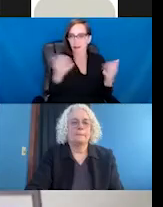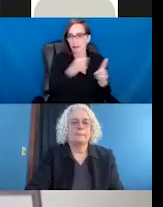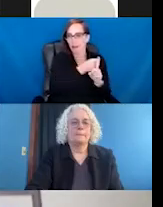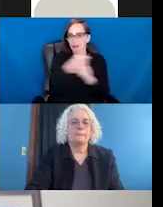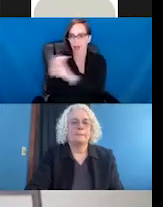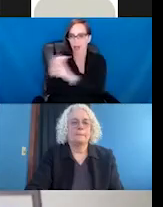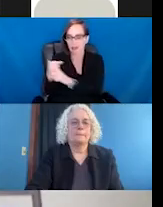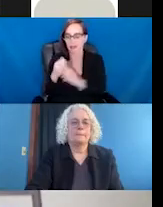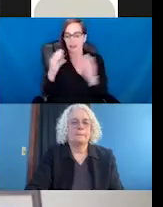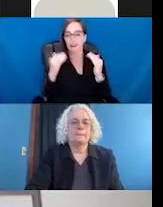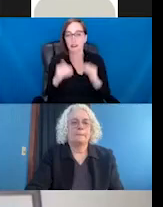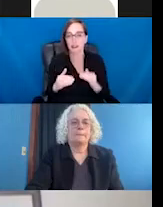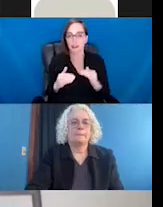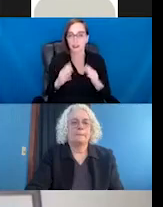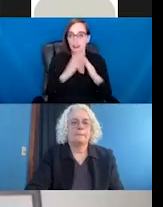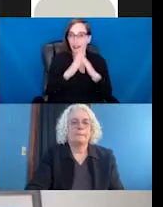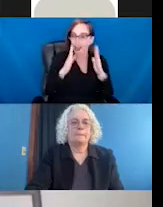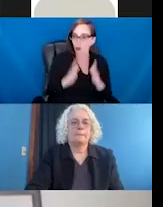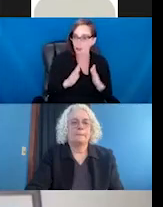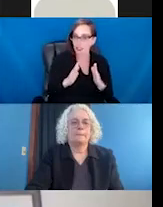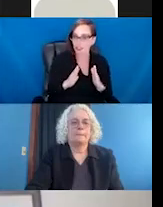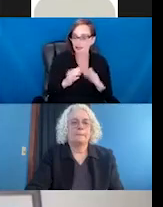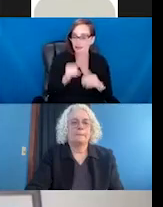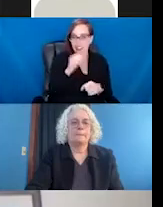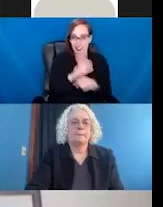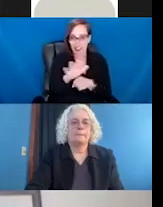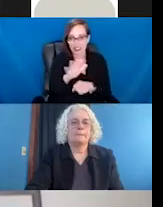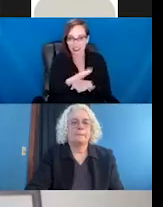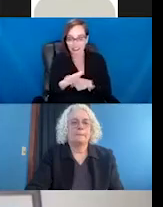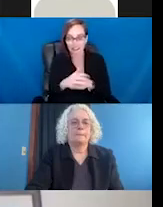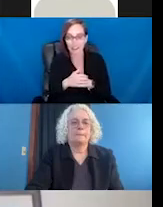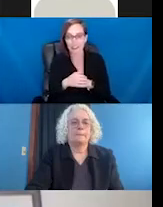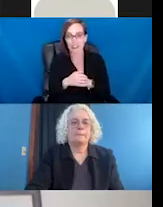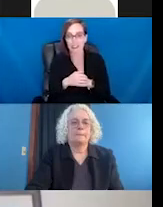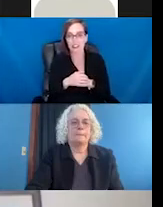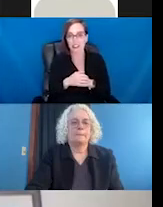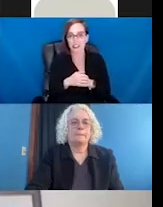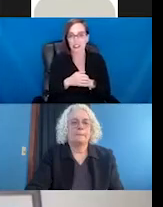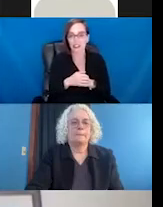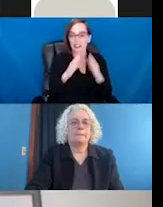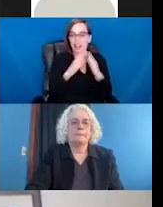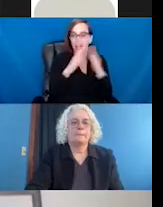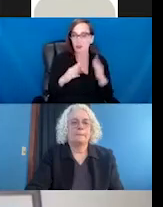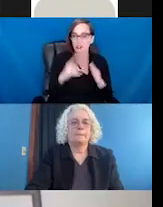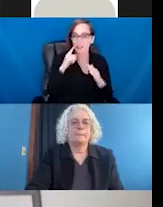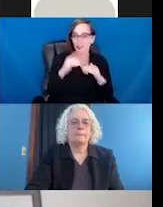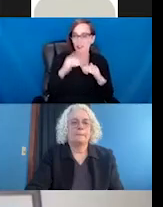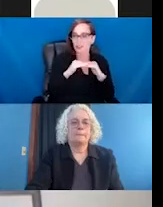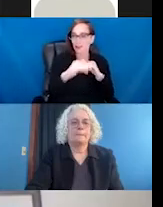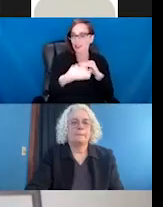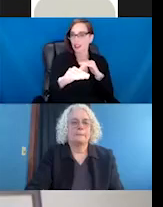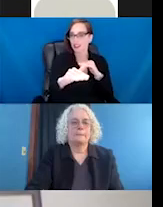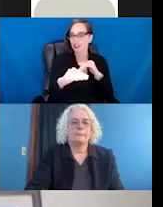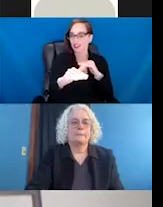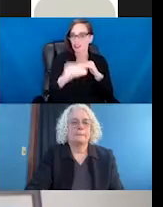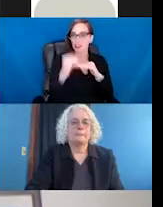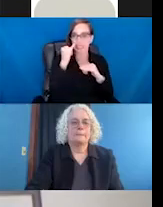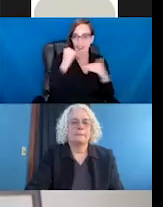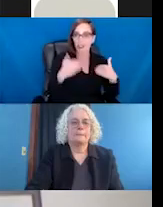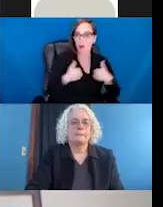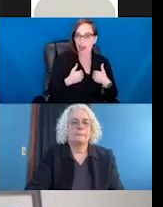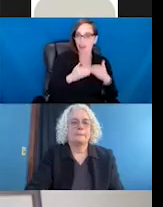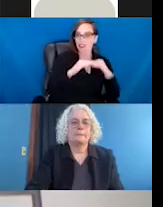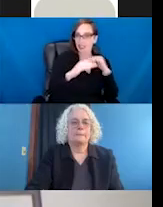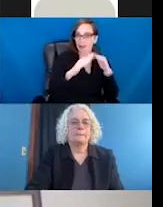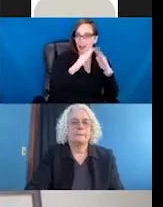right? And housing supply, and housing as a stable platform for many other issues in